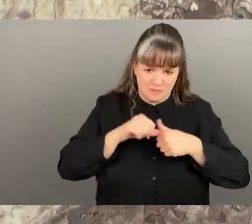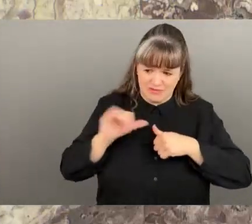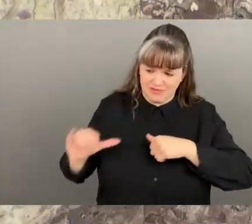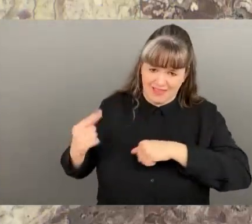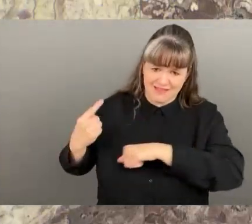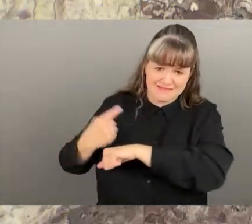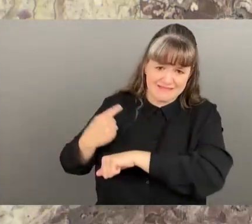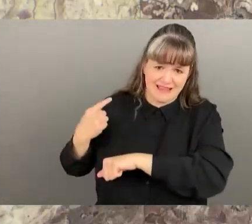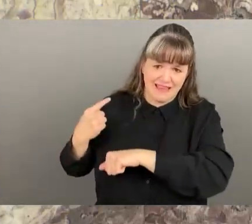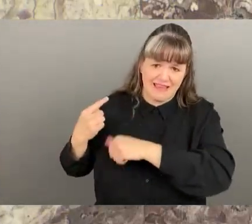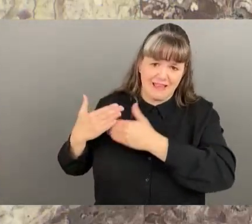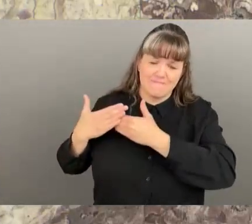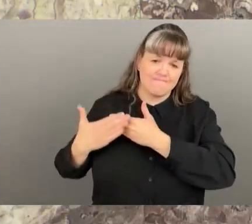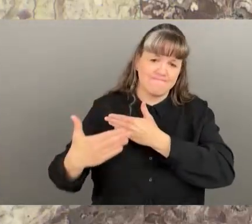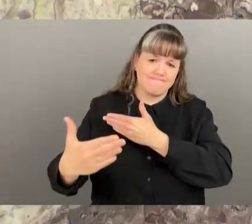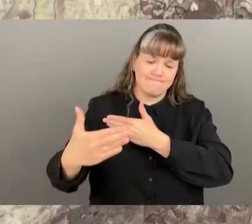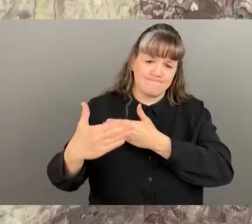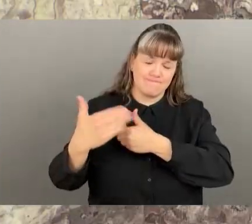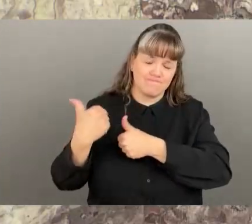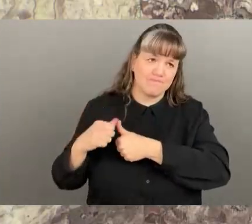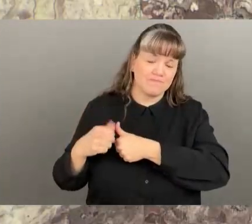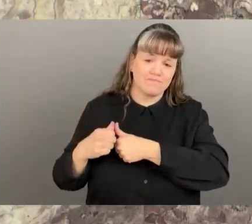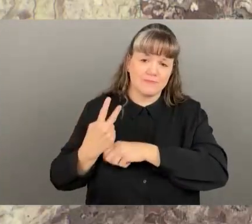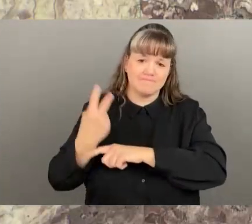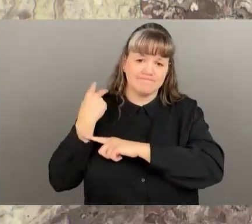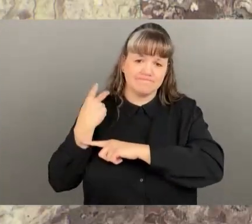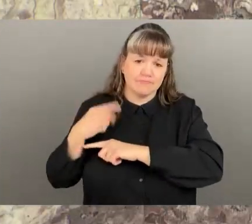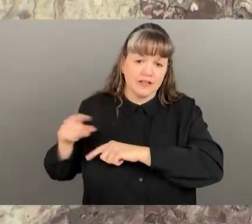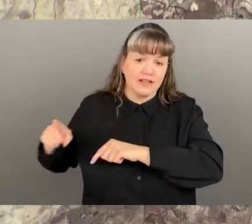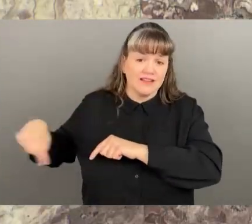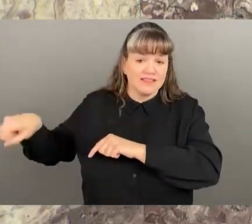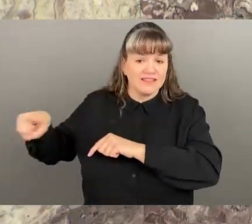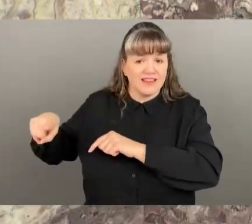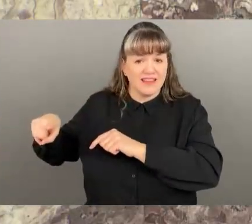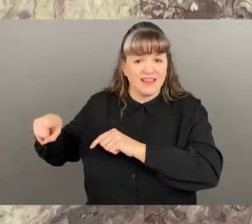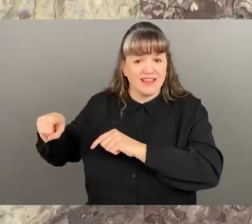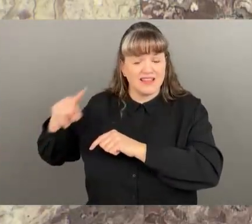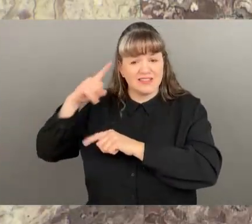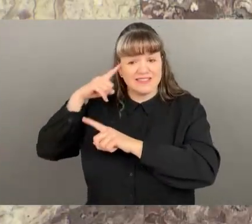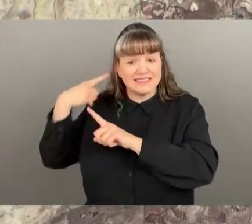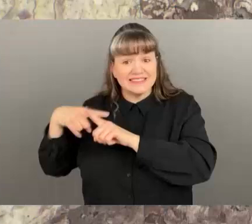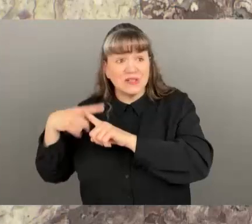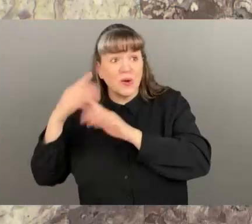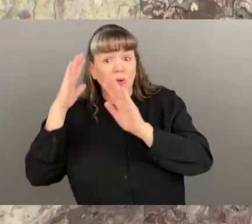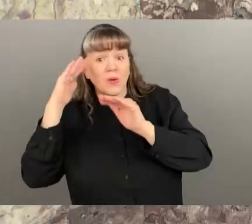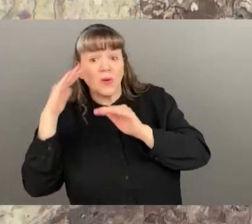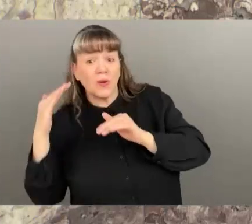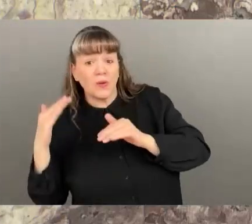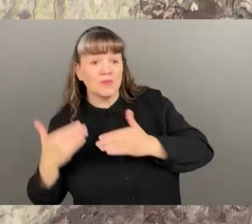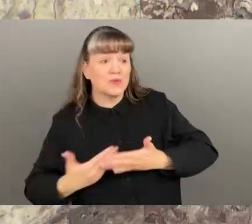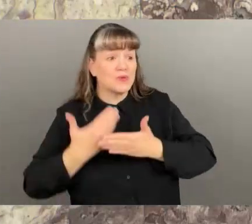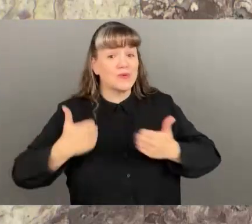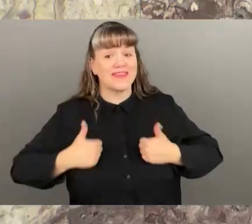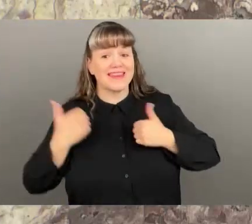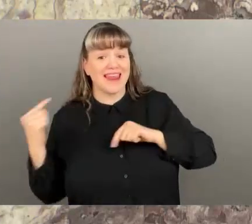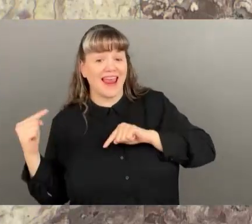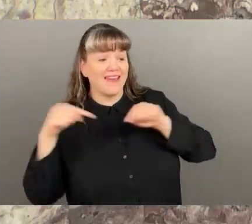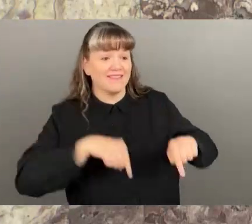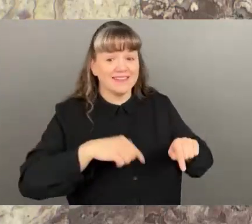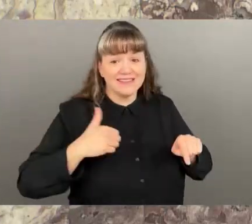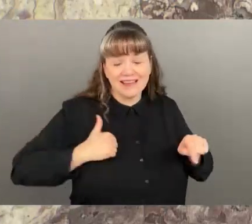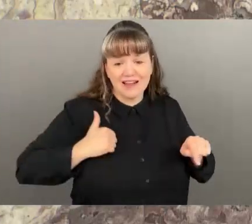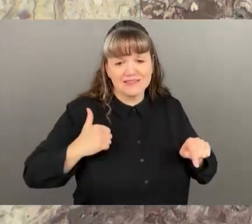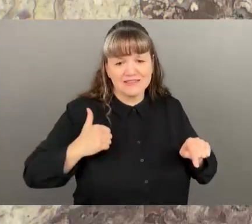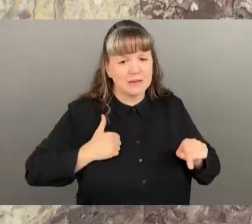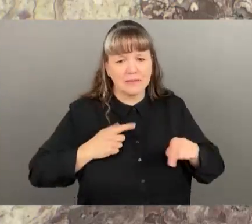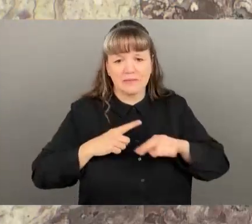and the consequences were devastating, with many passengers facing violence, persecution, and even death.